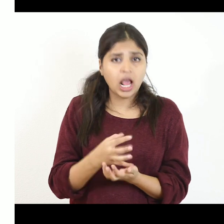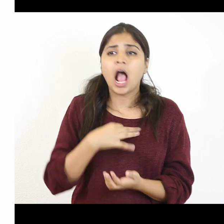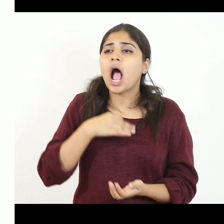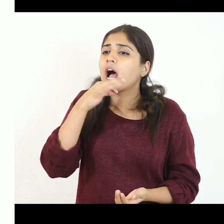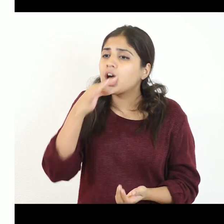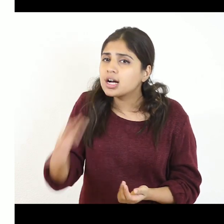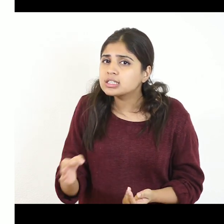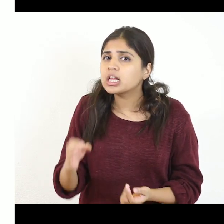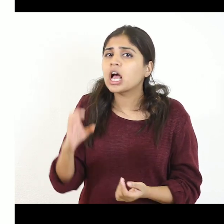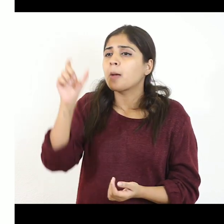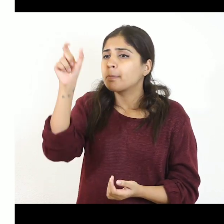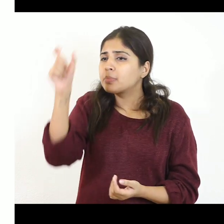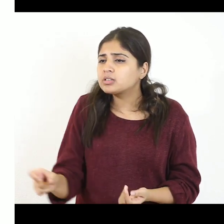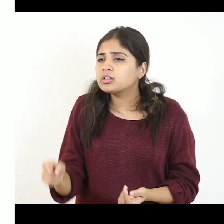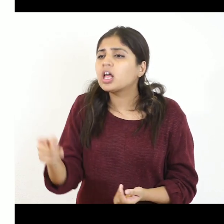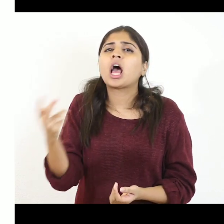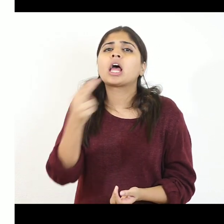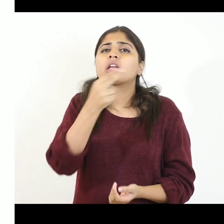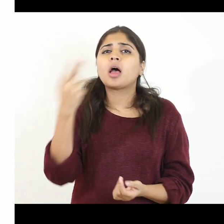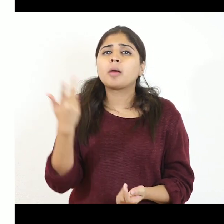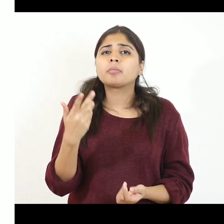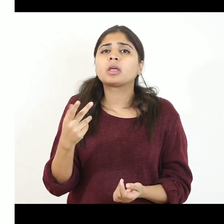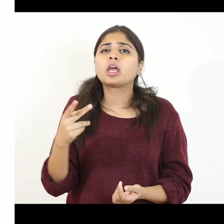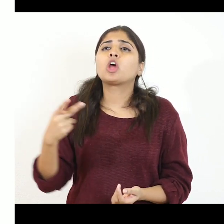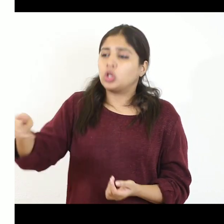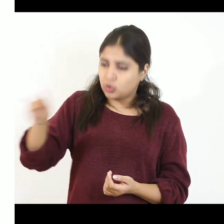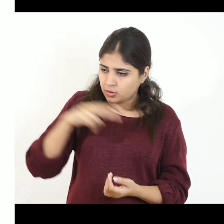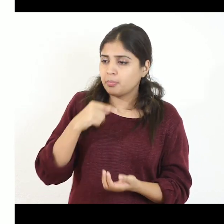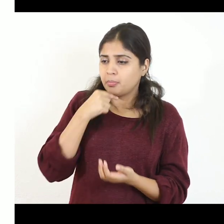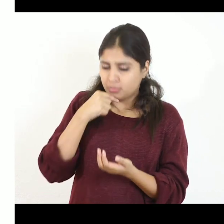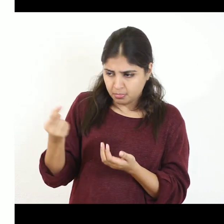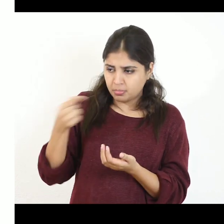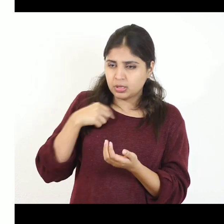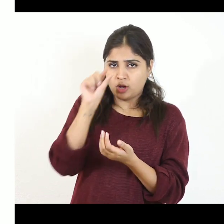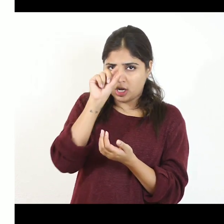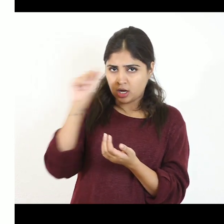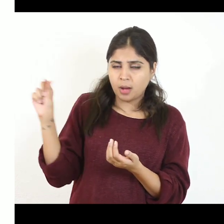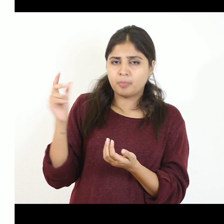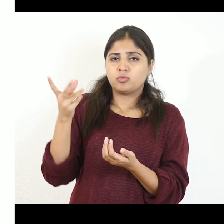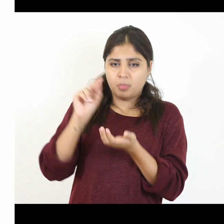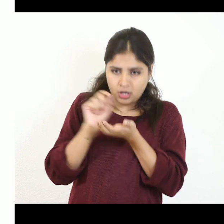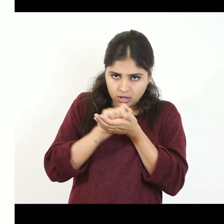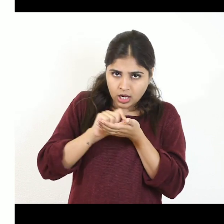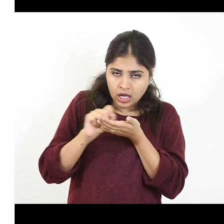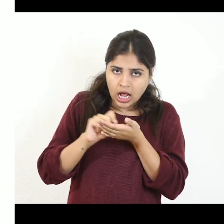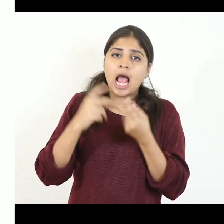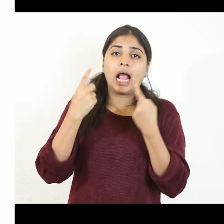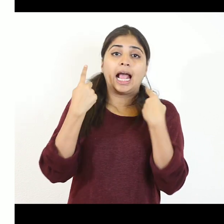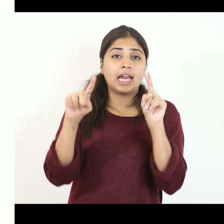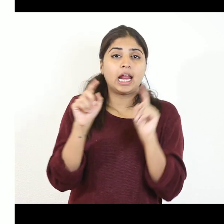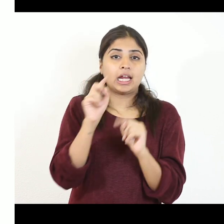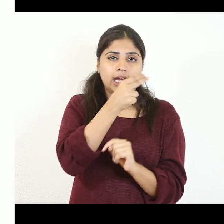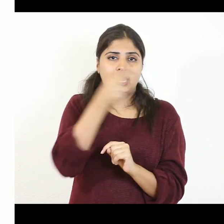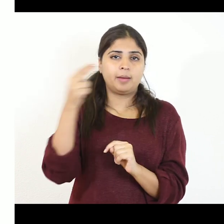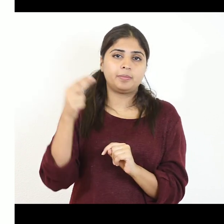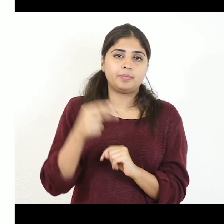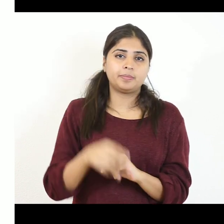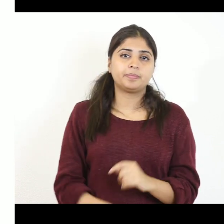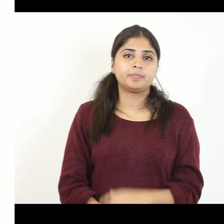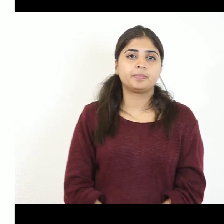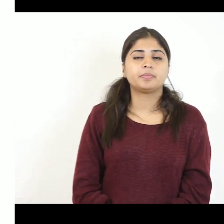or offer to spell it back to the customer to confirm that you have it right.